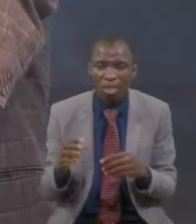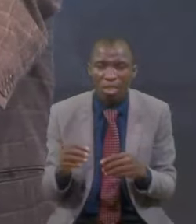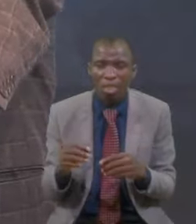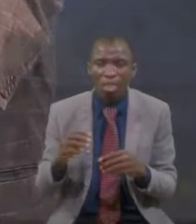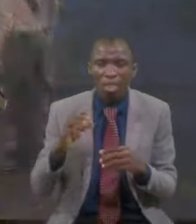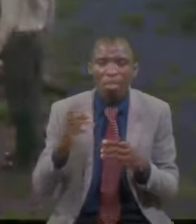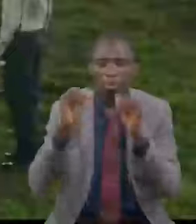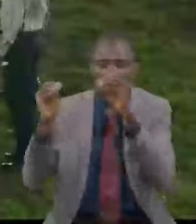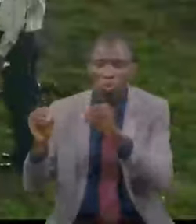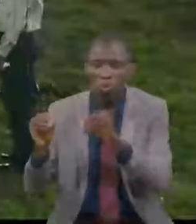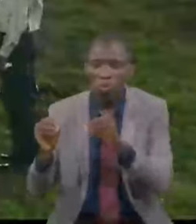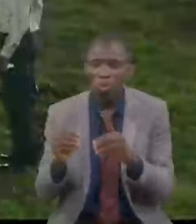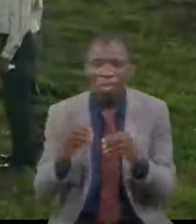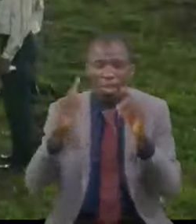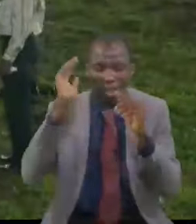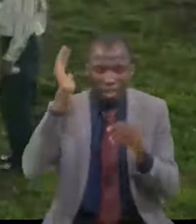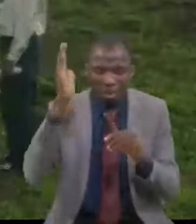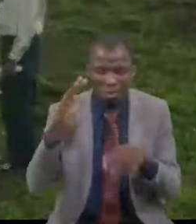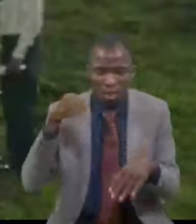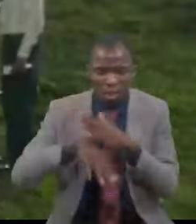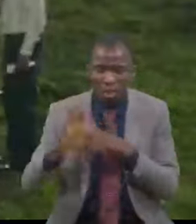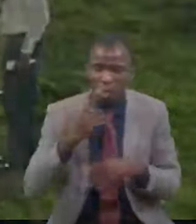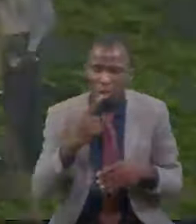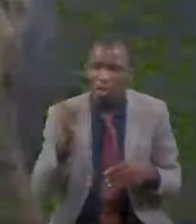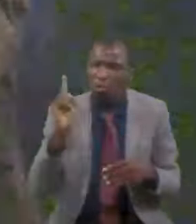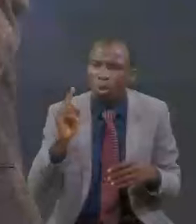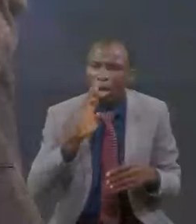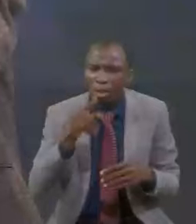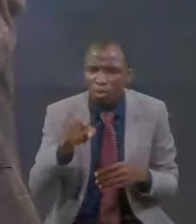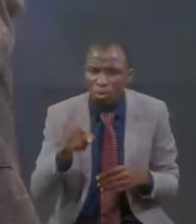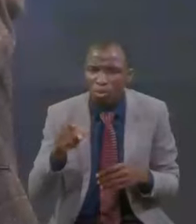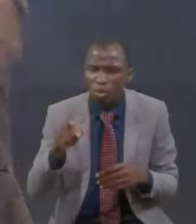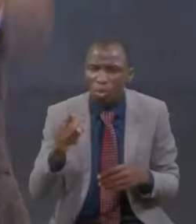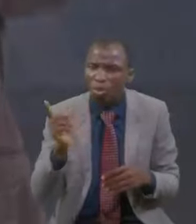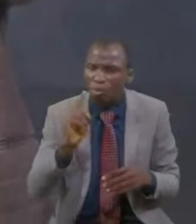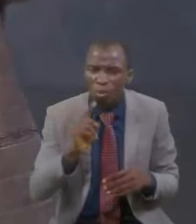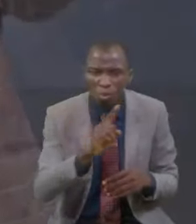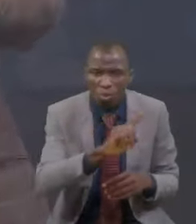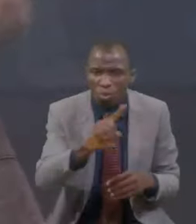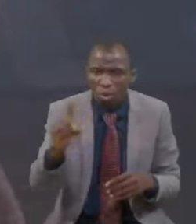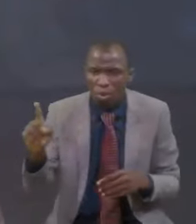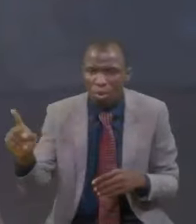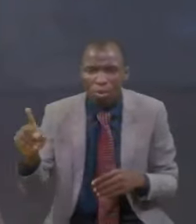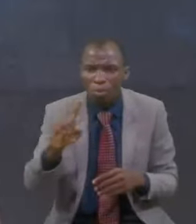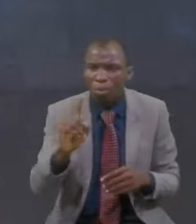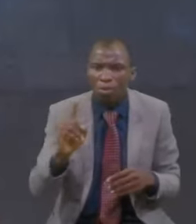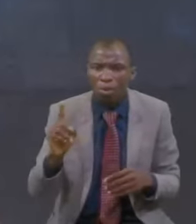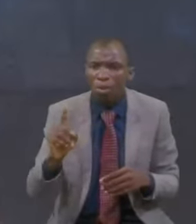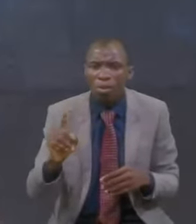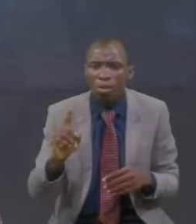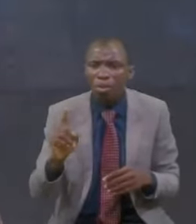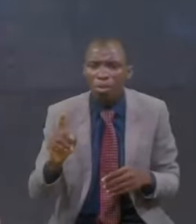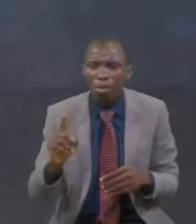mouth. Where is he? Or is she there? God bless you, you are there. You get